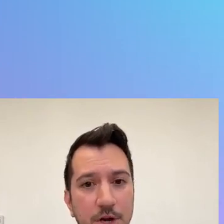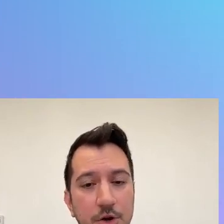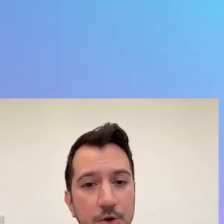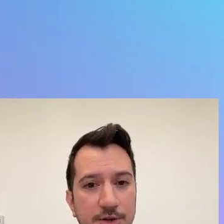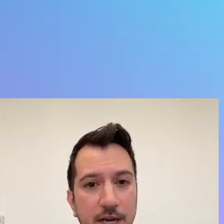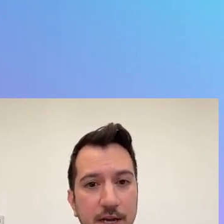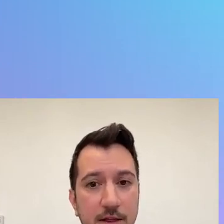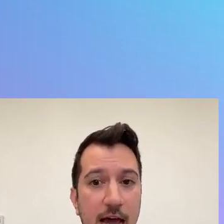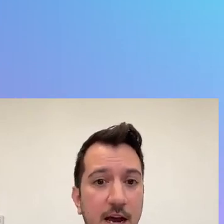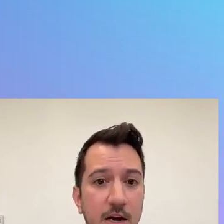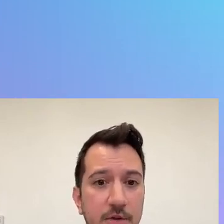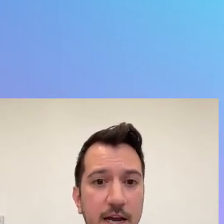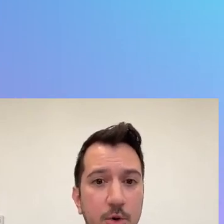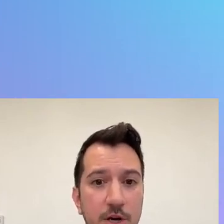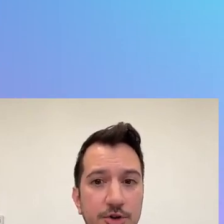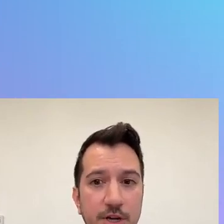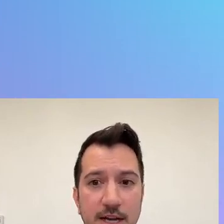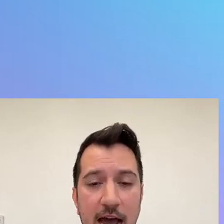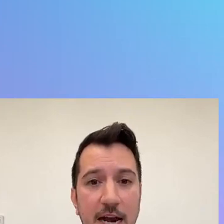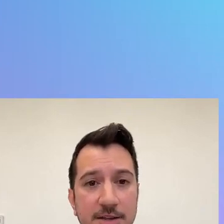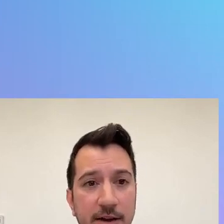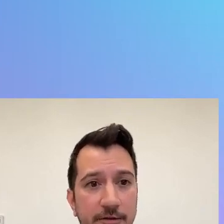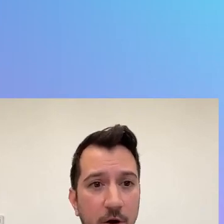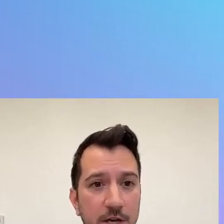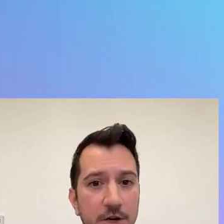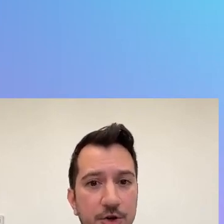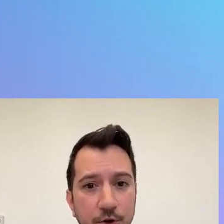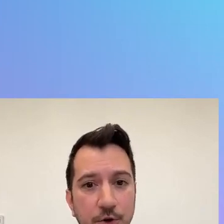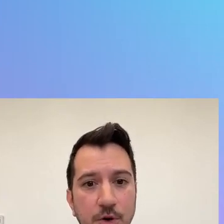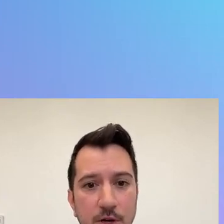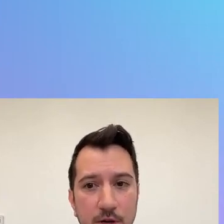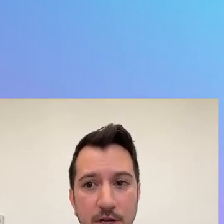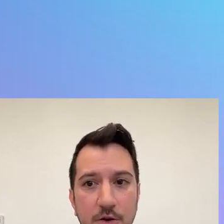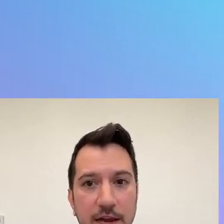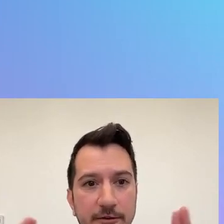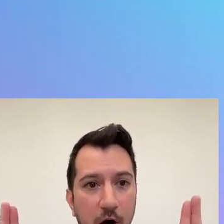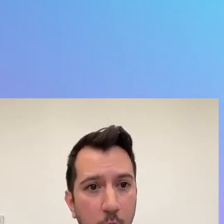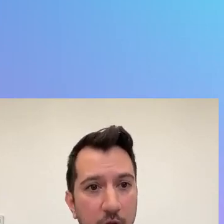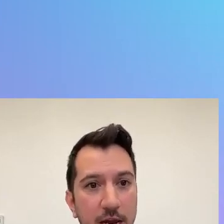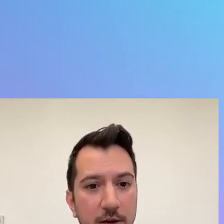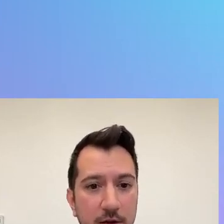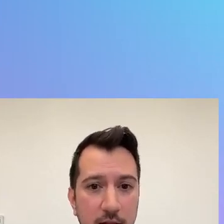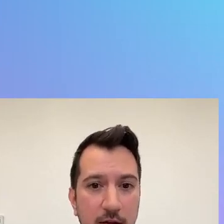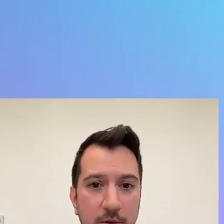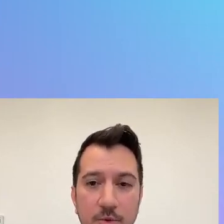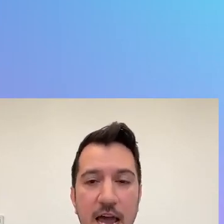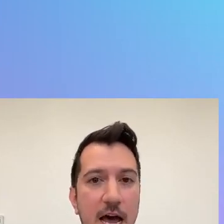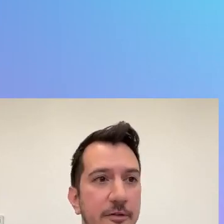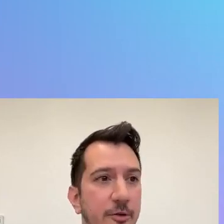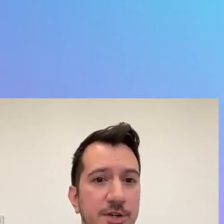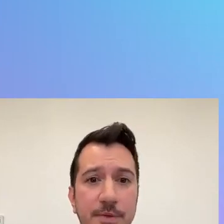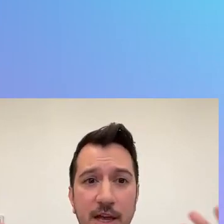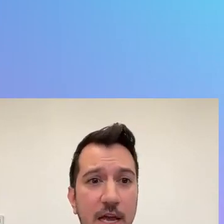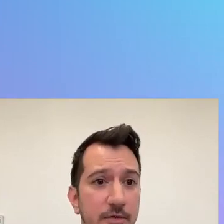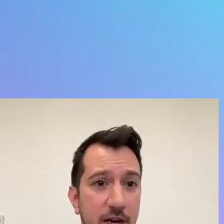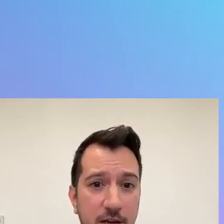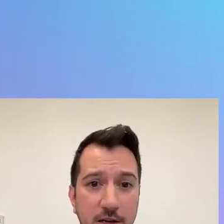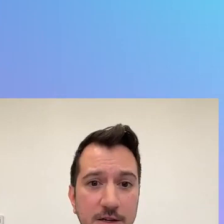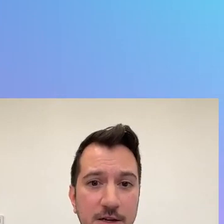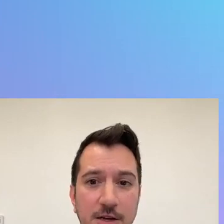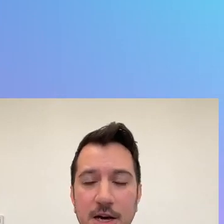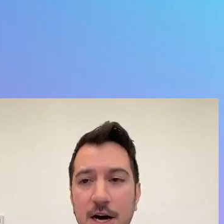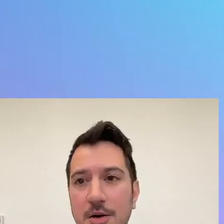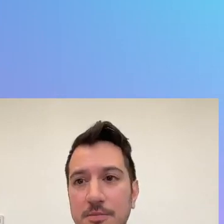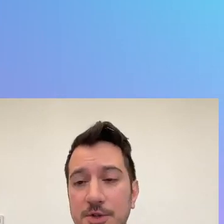happen when you're using that kind of language. How does that fall into, a font weight like we have for something like